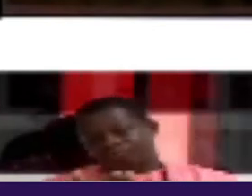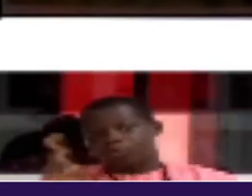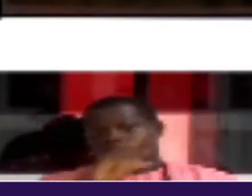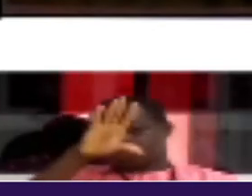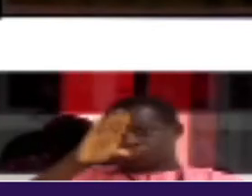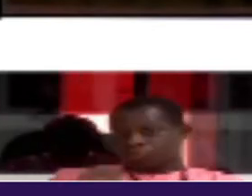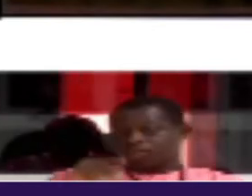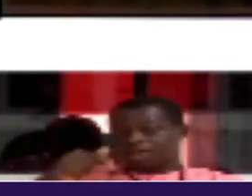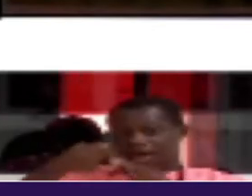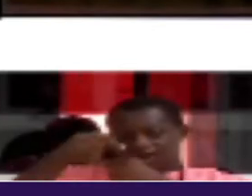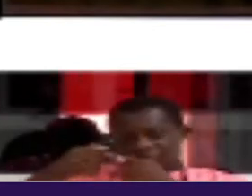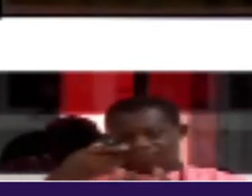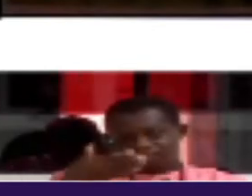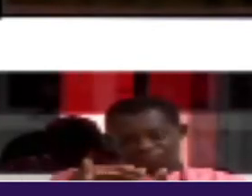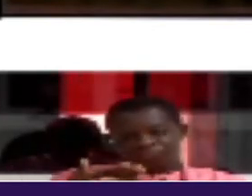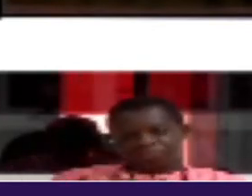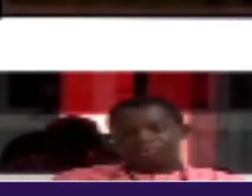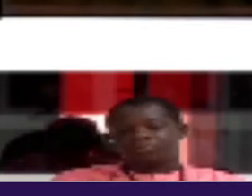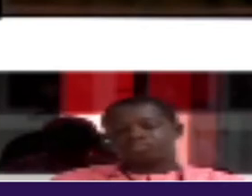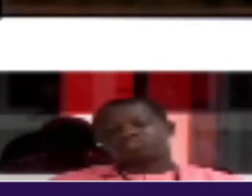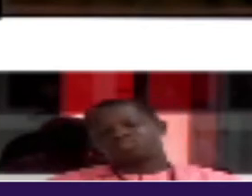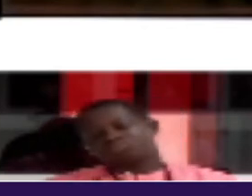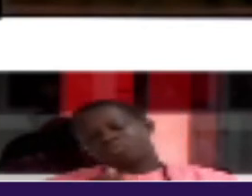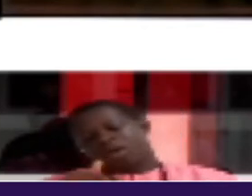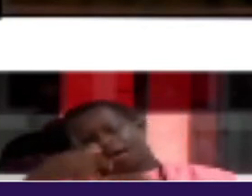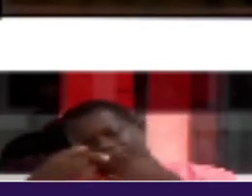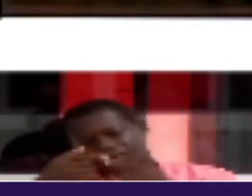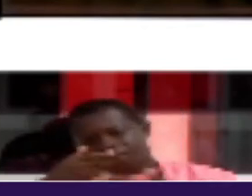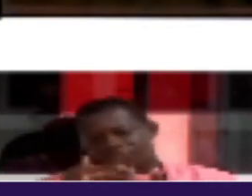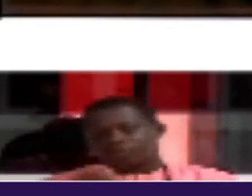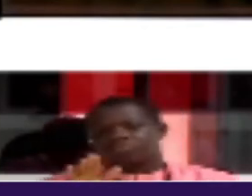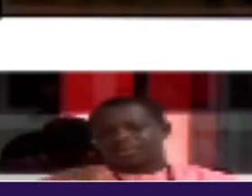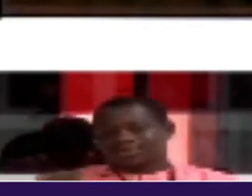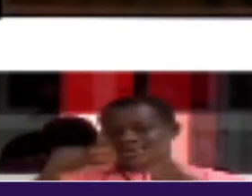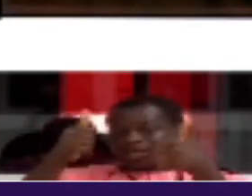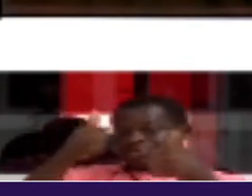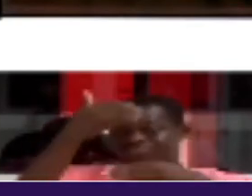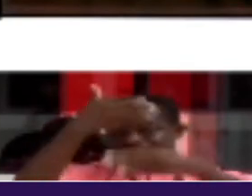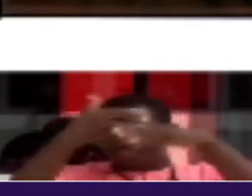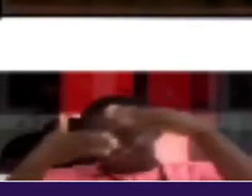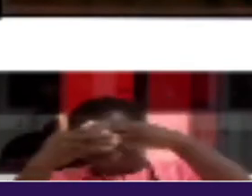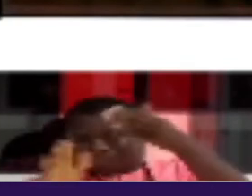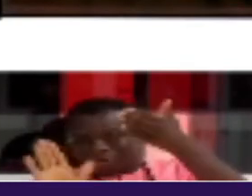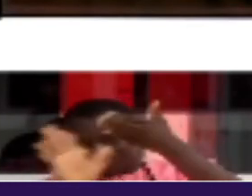after completion? After completion, I ventured into our machinery and construction.